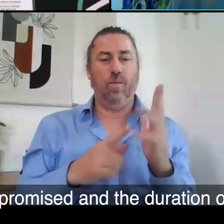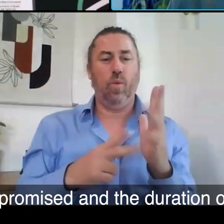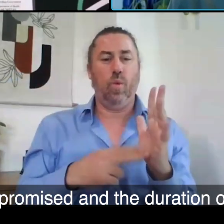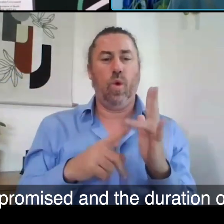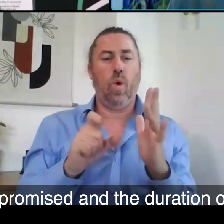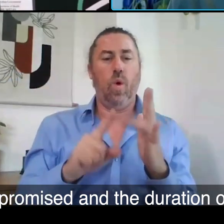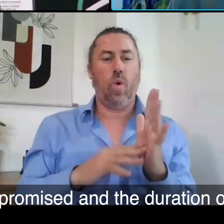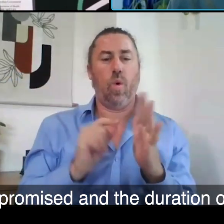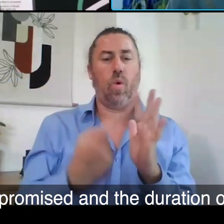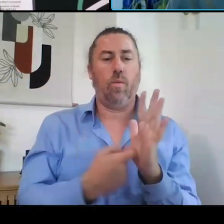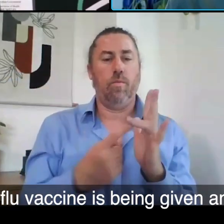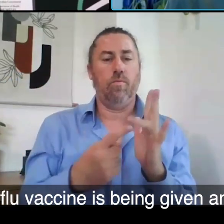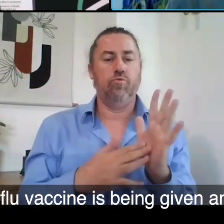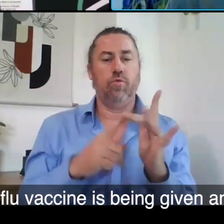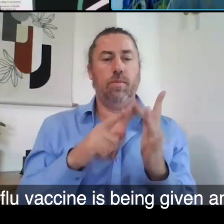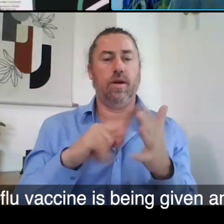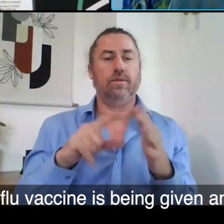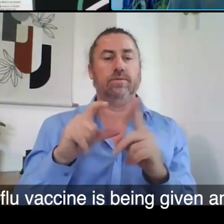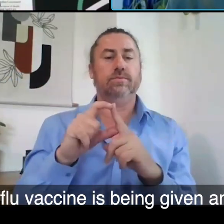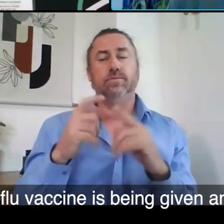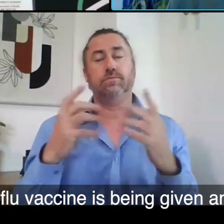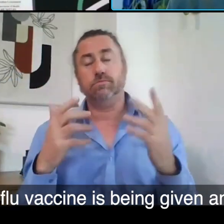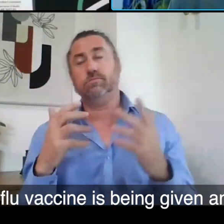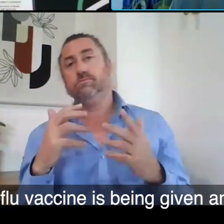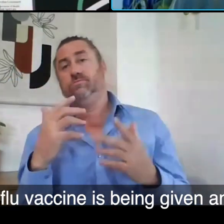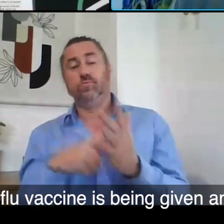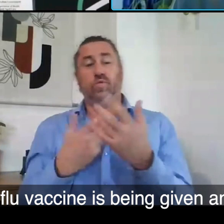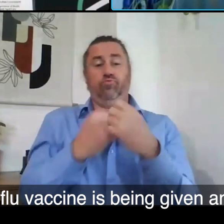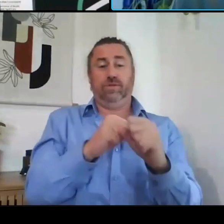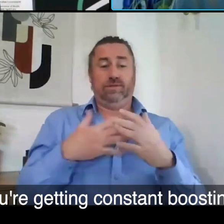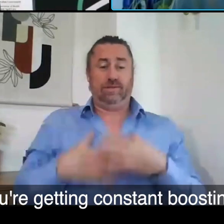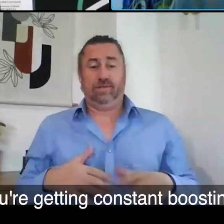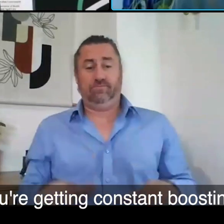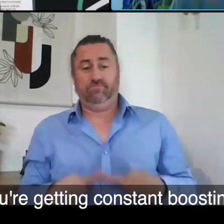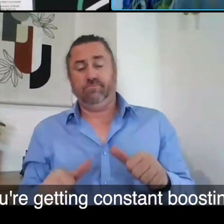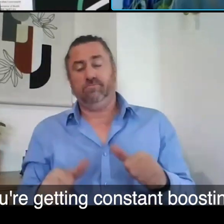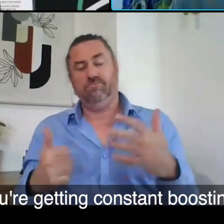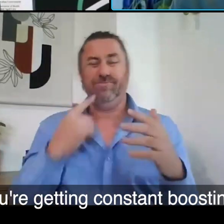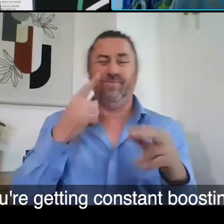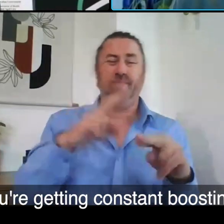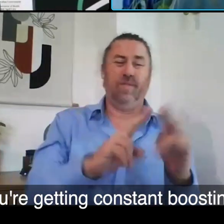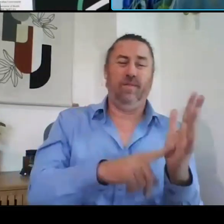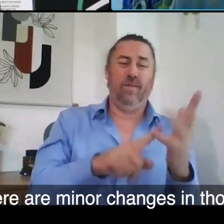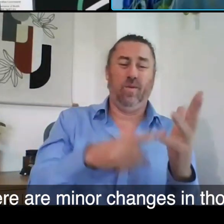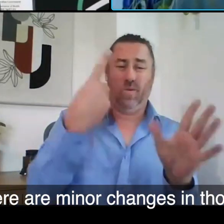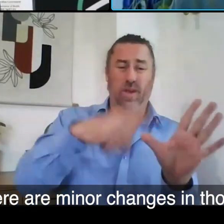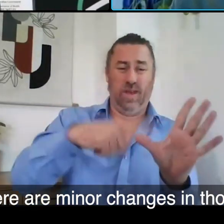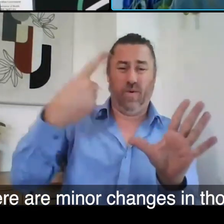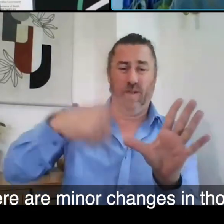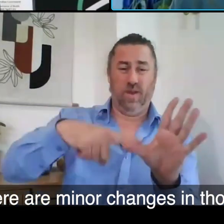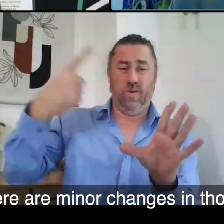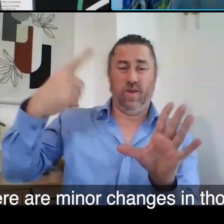of protection. But because flu vaccine's been given annual every year, you're getting constant boosting, even though there are